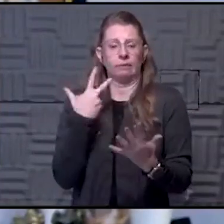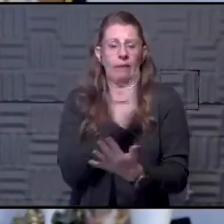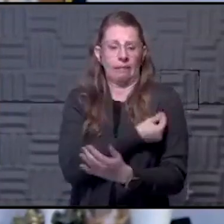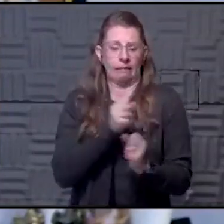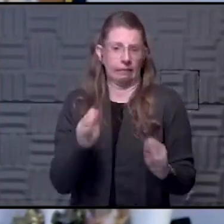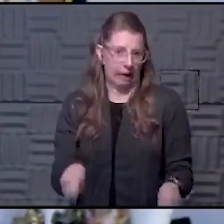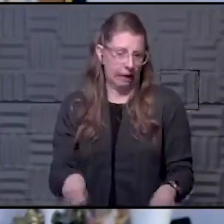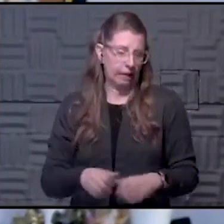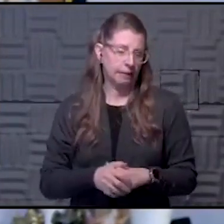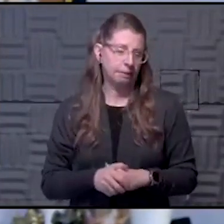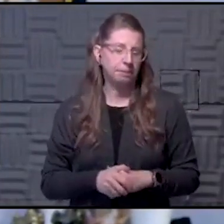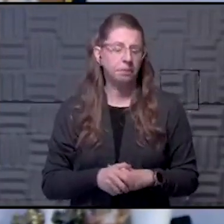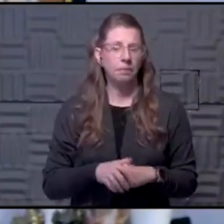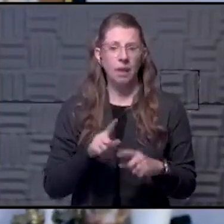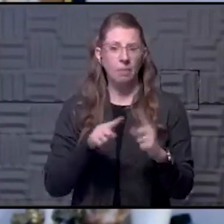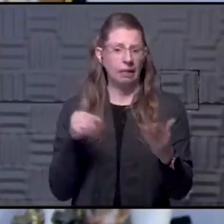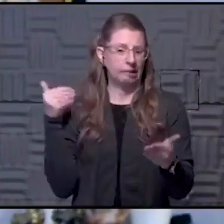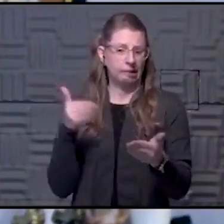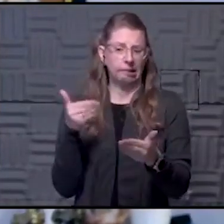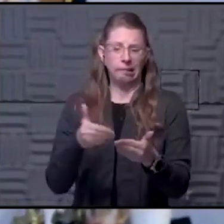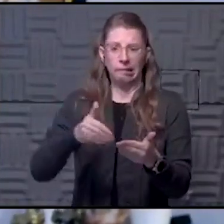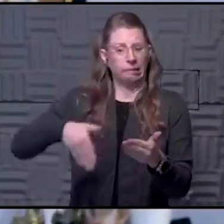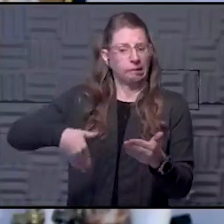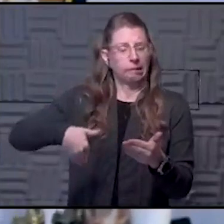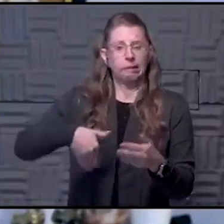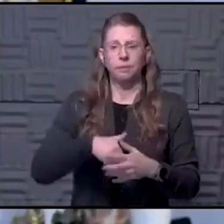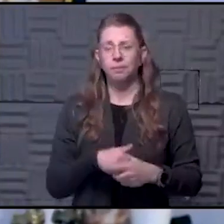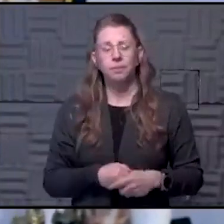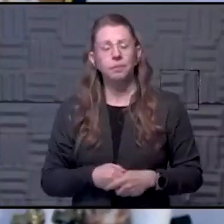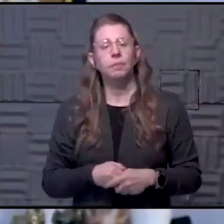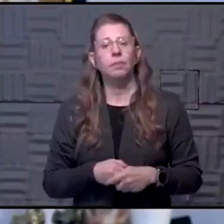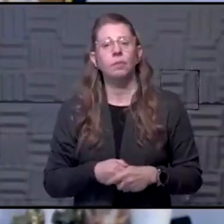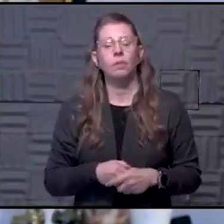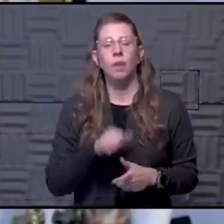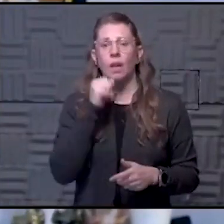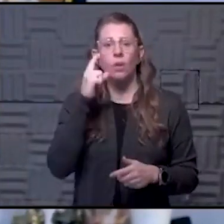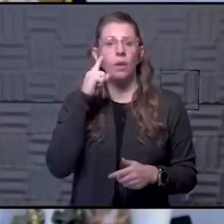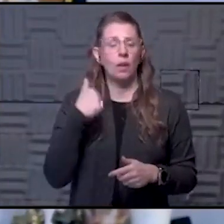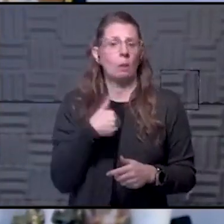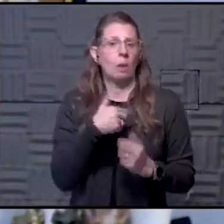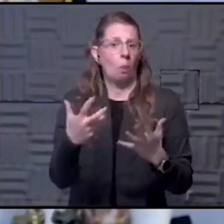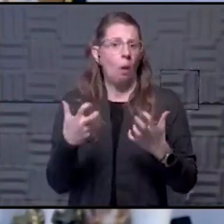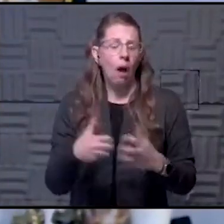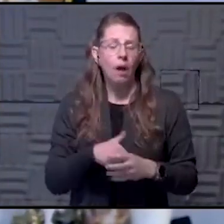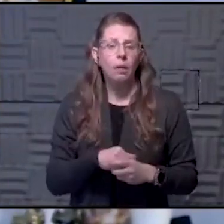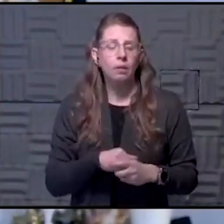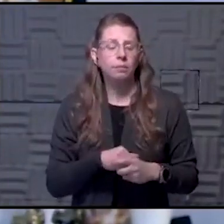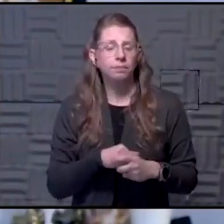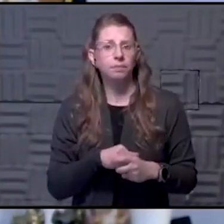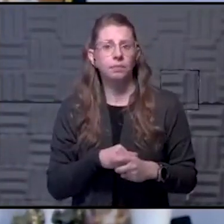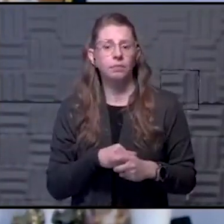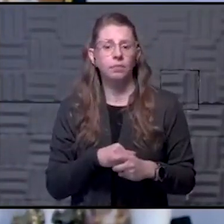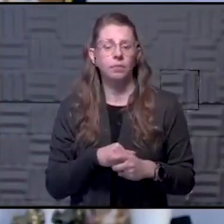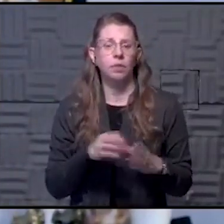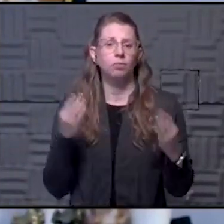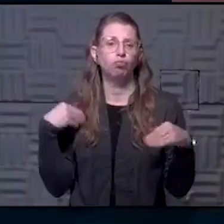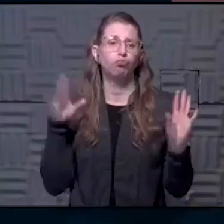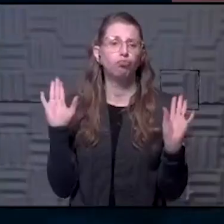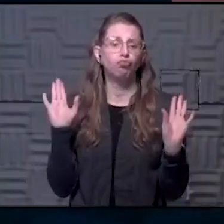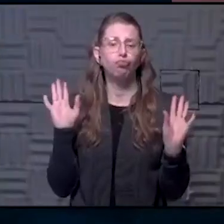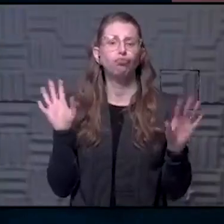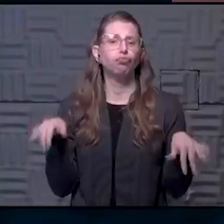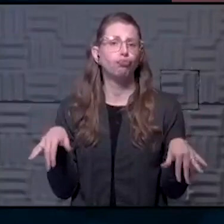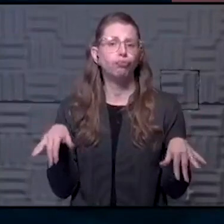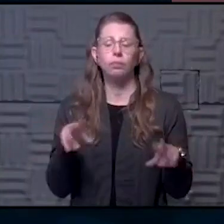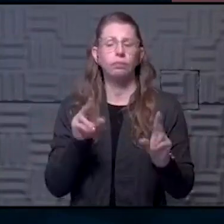with, but we're not there yet. So I don't think that we want to let our guard down.